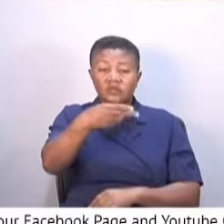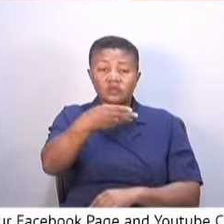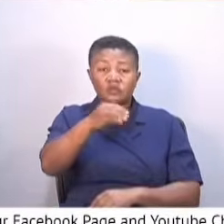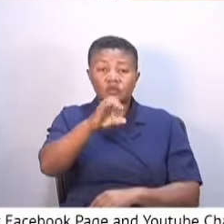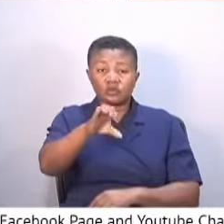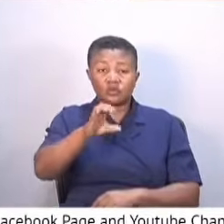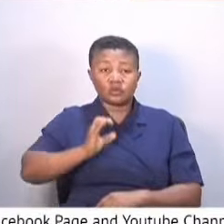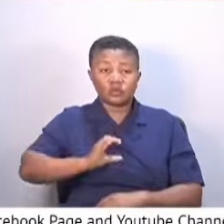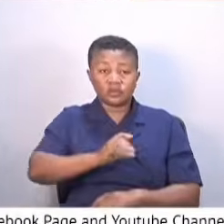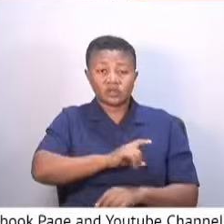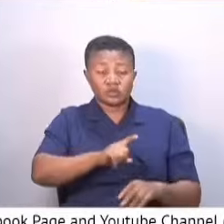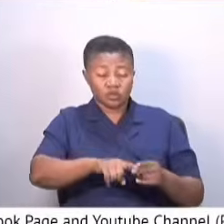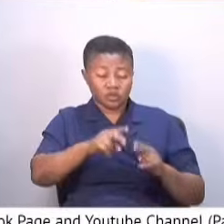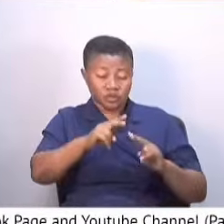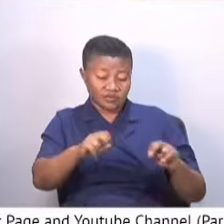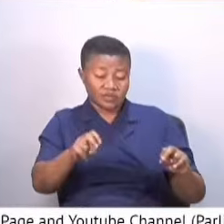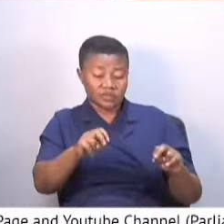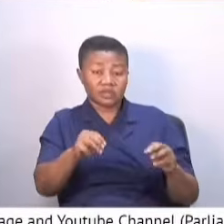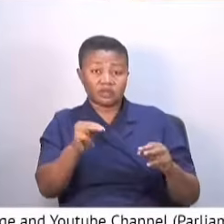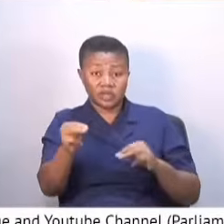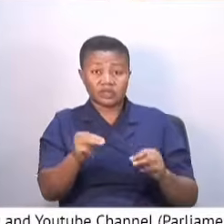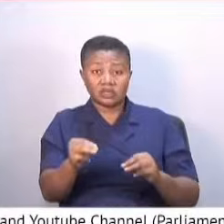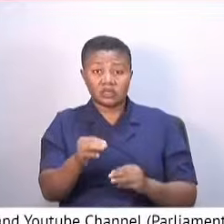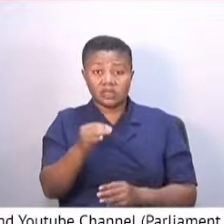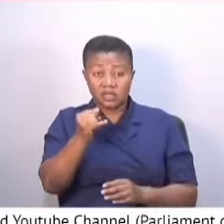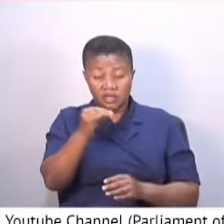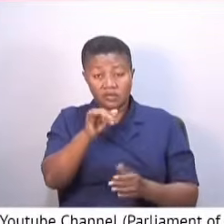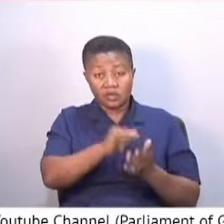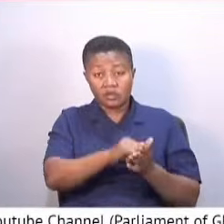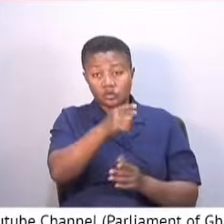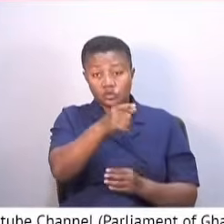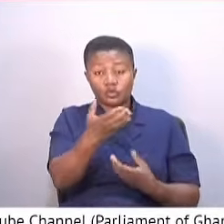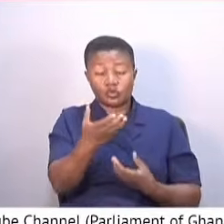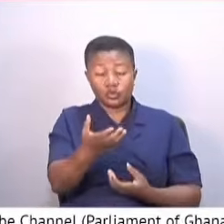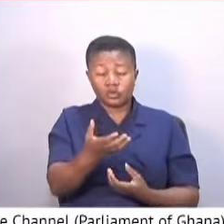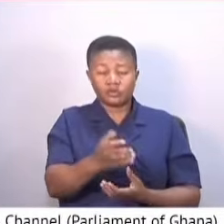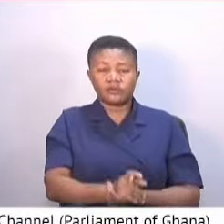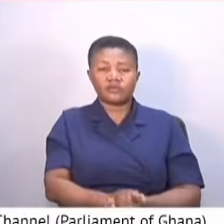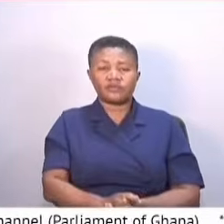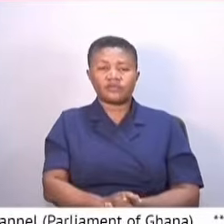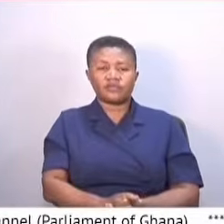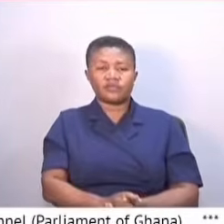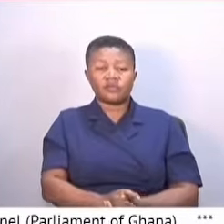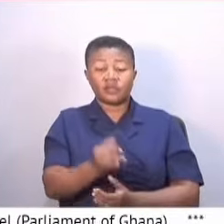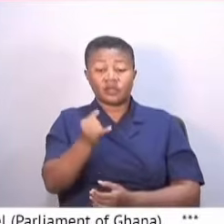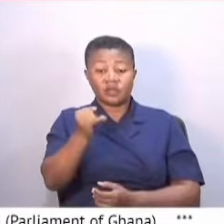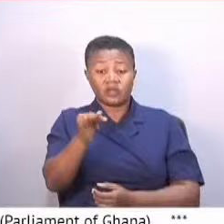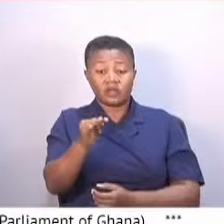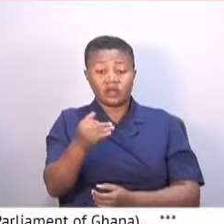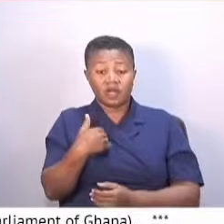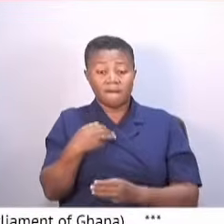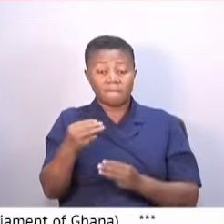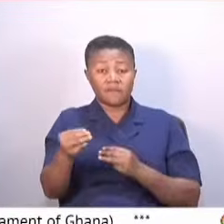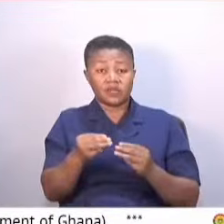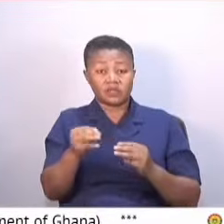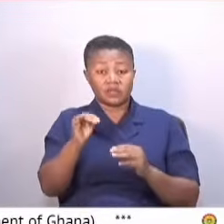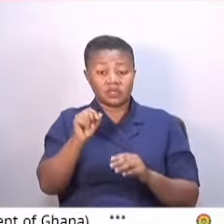if that's your wish. If there is a matter that can be